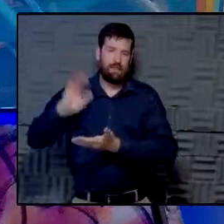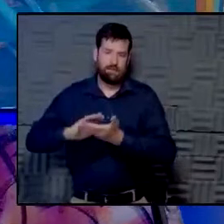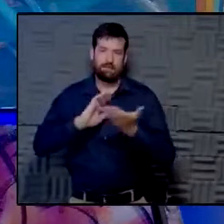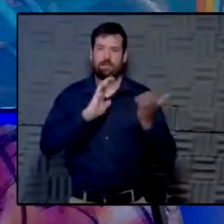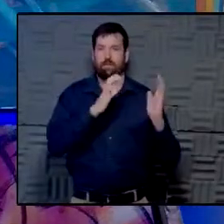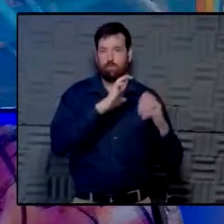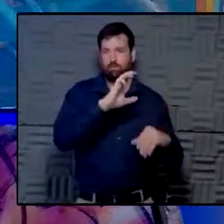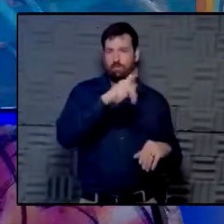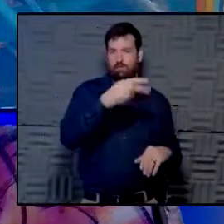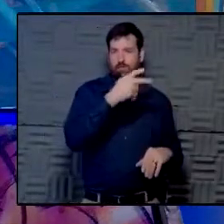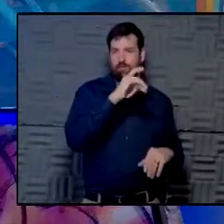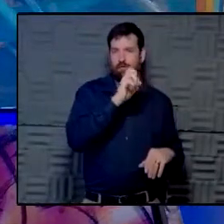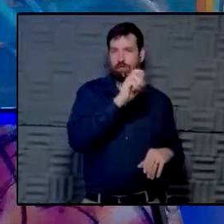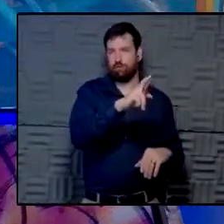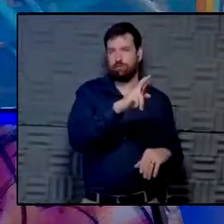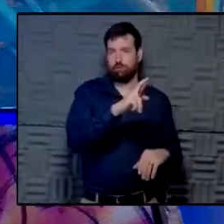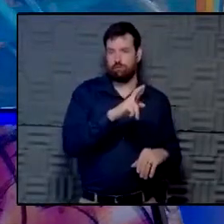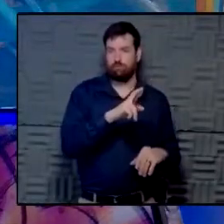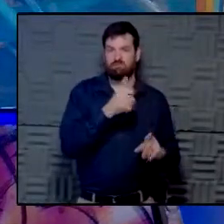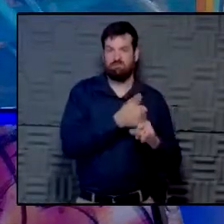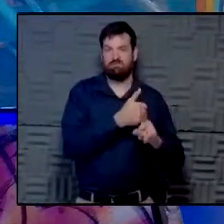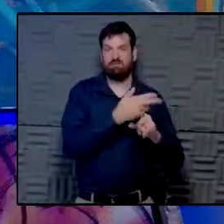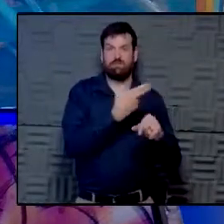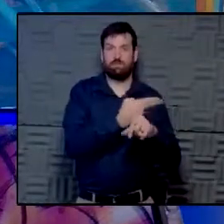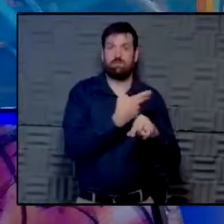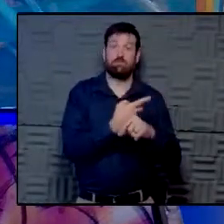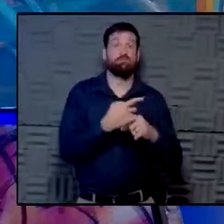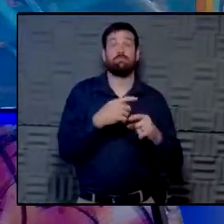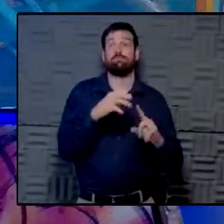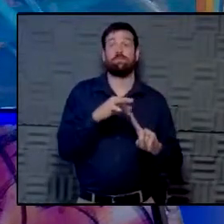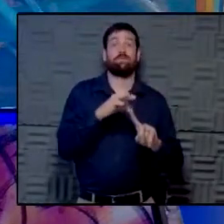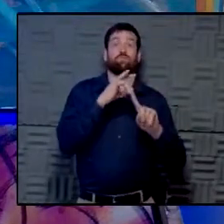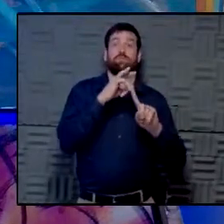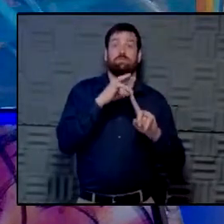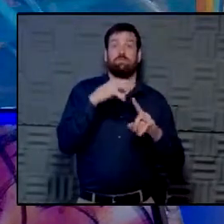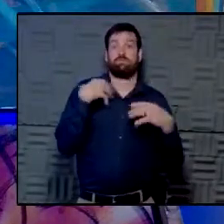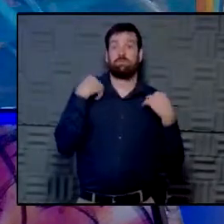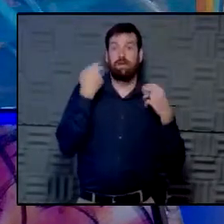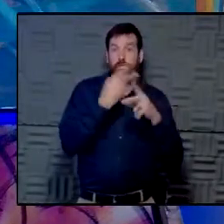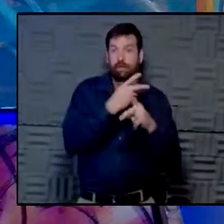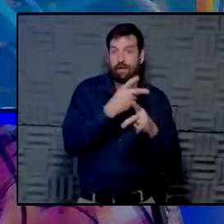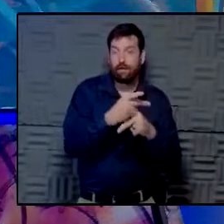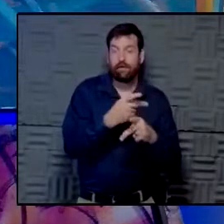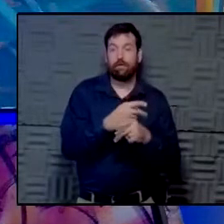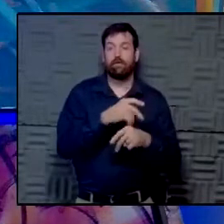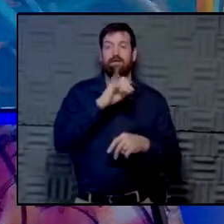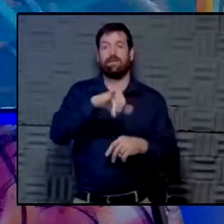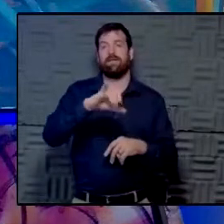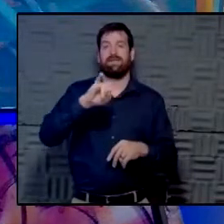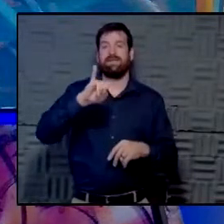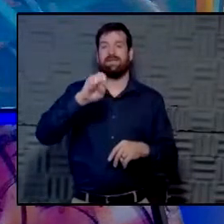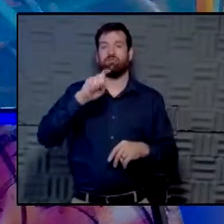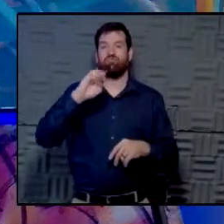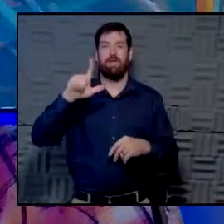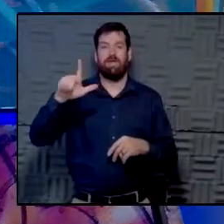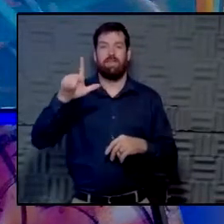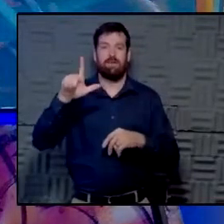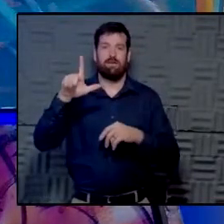say, the Pfizer vaccine that has been used, especially in the healthcare workers and that Israeli experience as